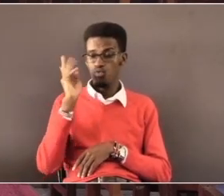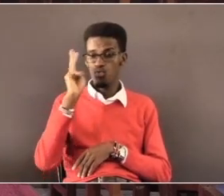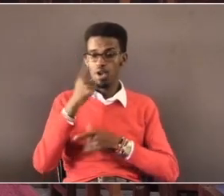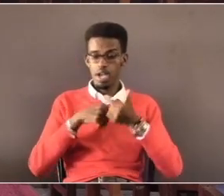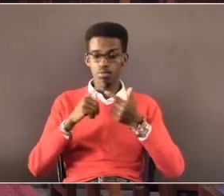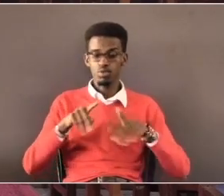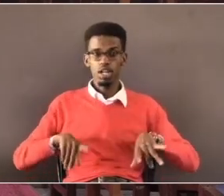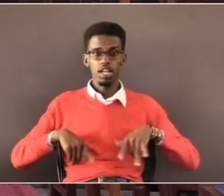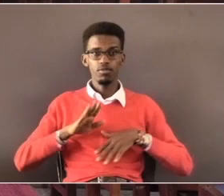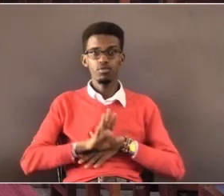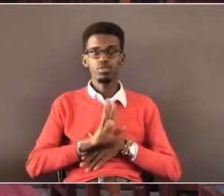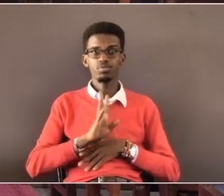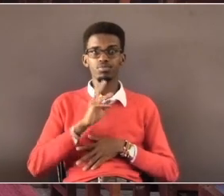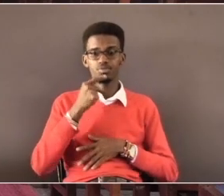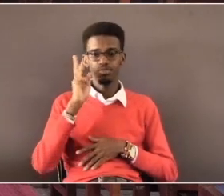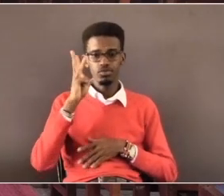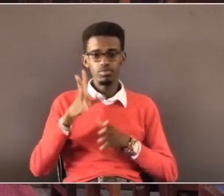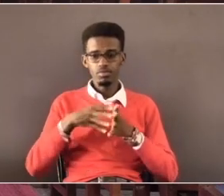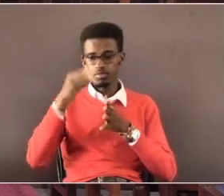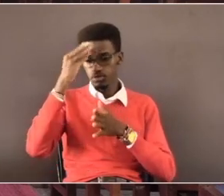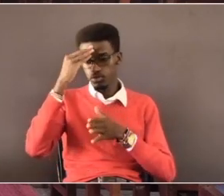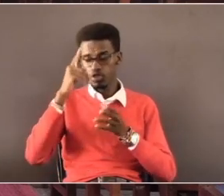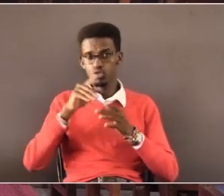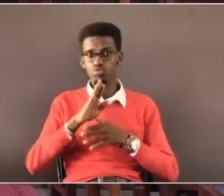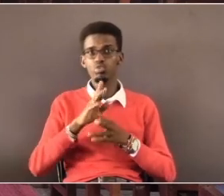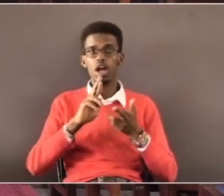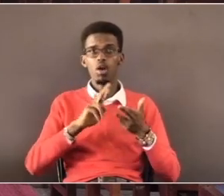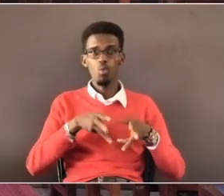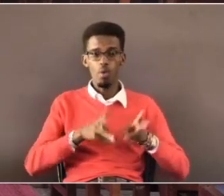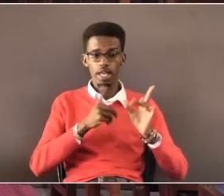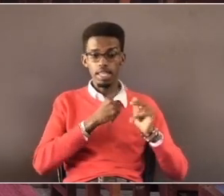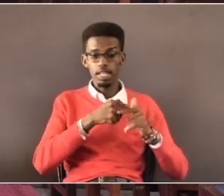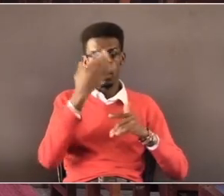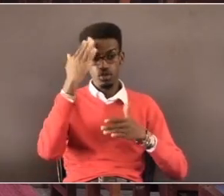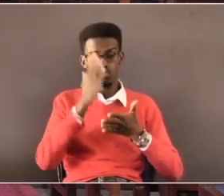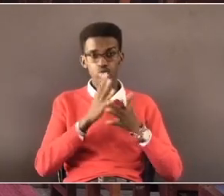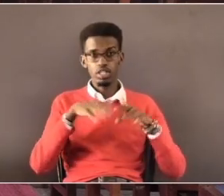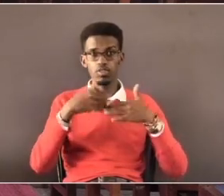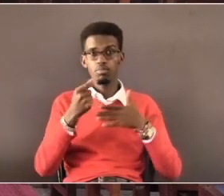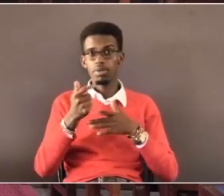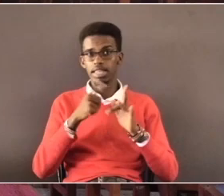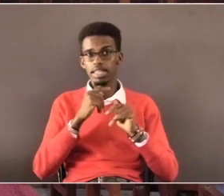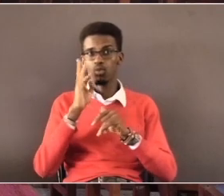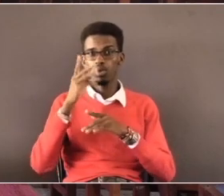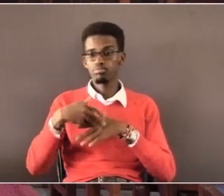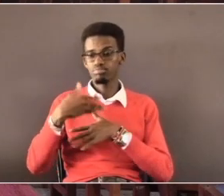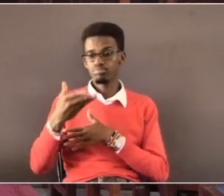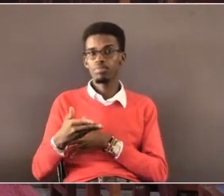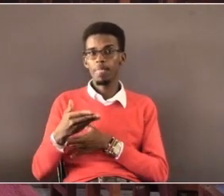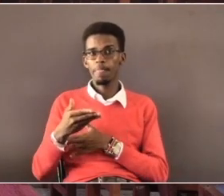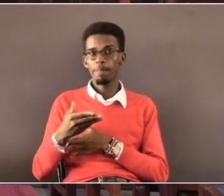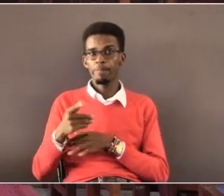into your life, they will learn your pattern, and they will know that if it is about giving money, they will give you. You can give